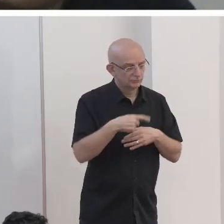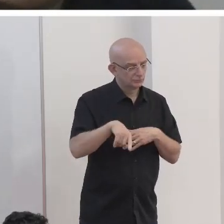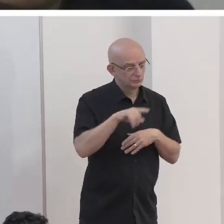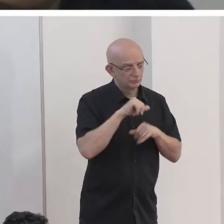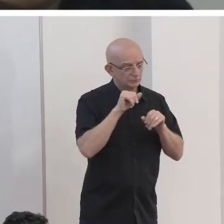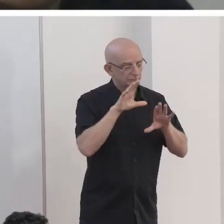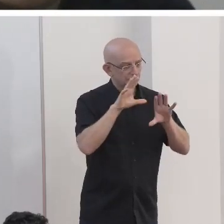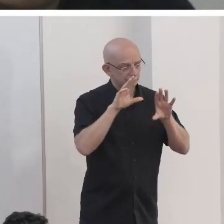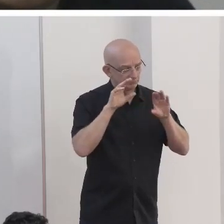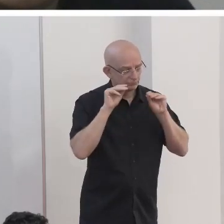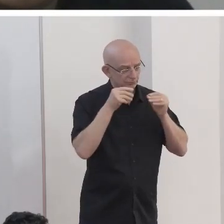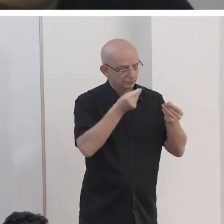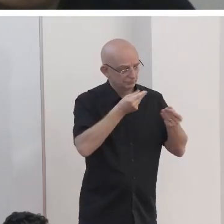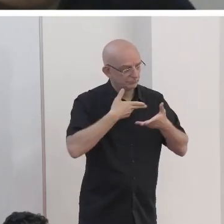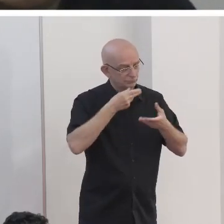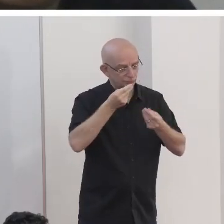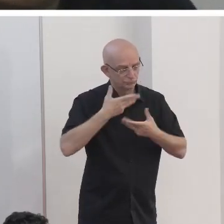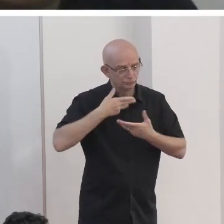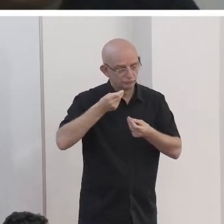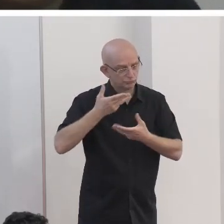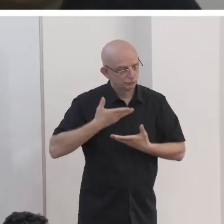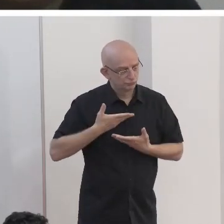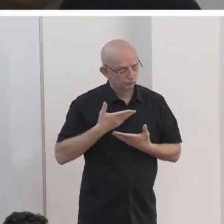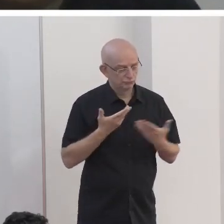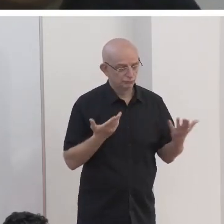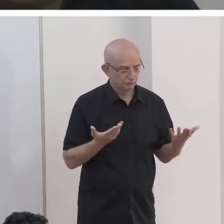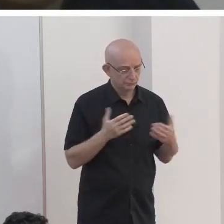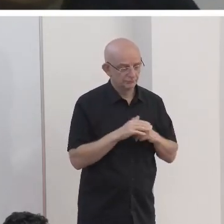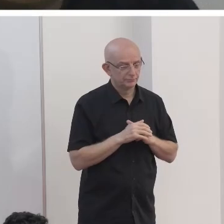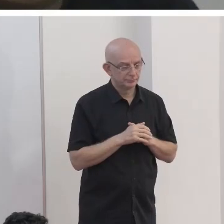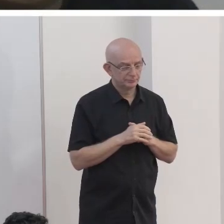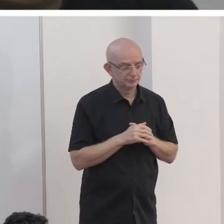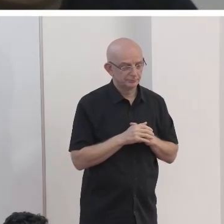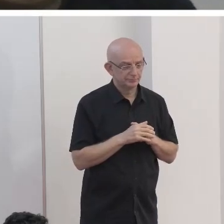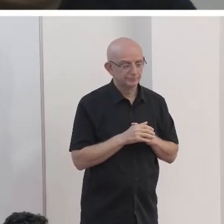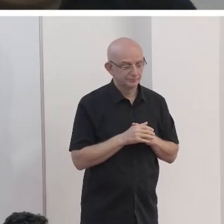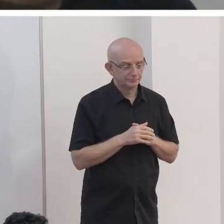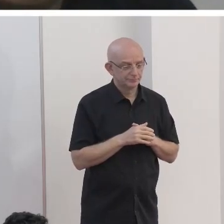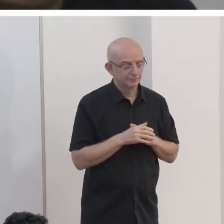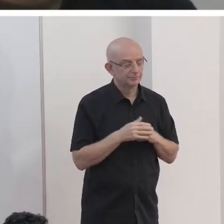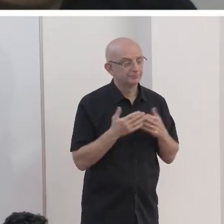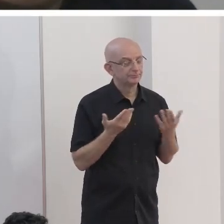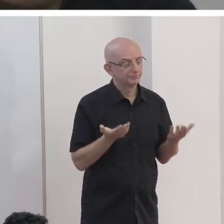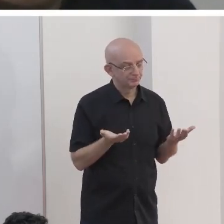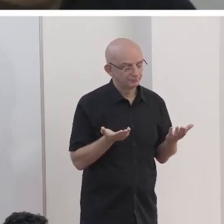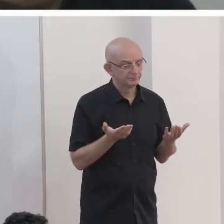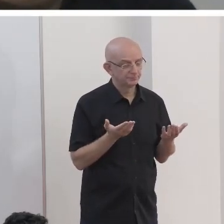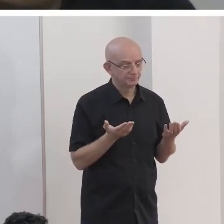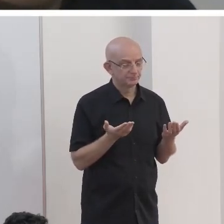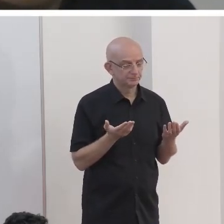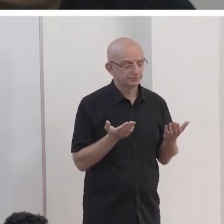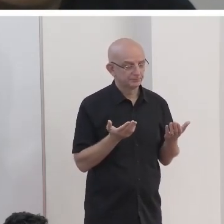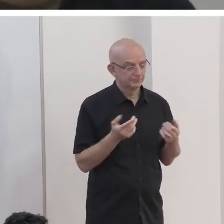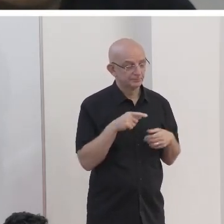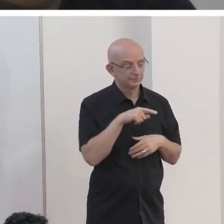So now the thing is that bird was as a woman with disability